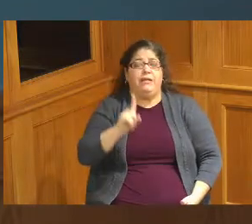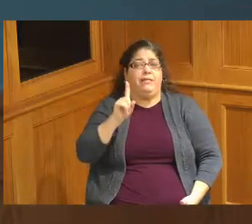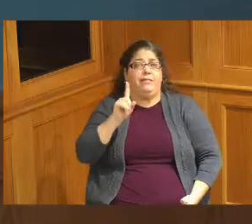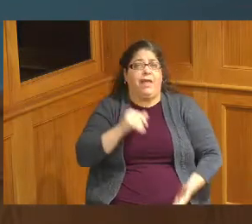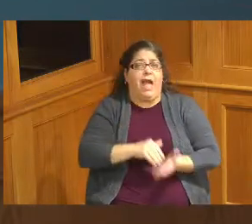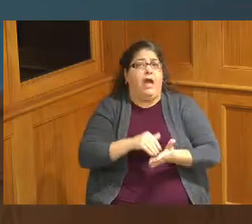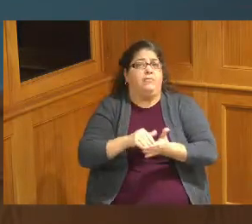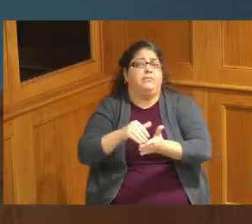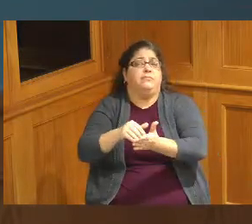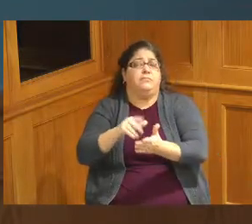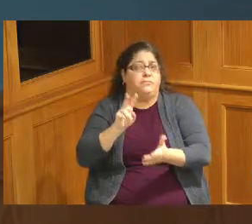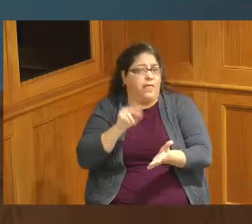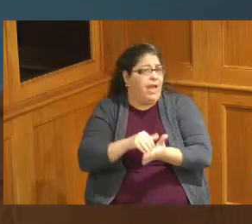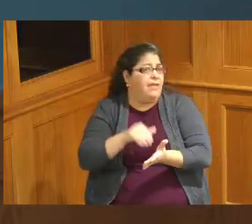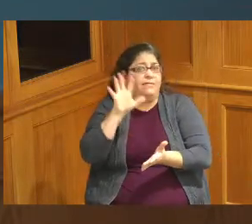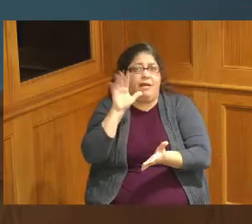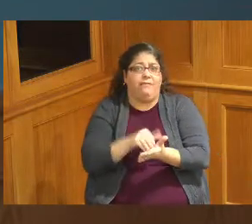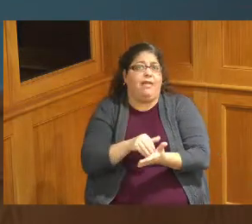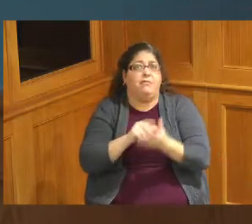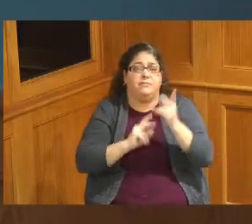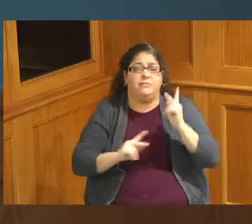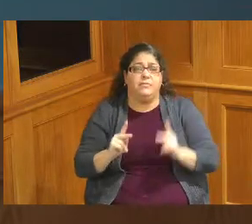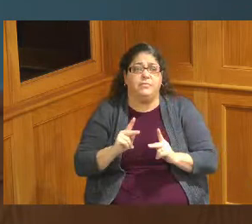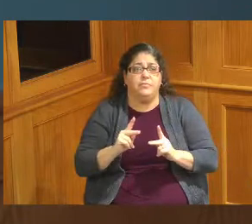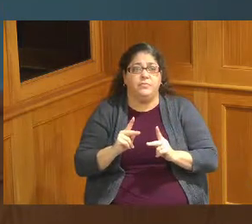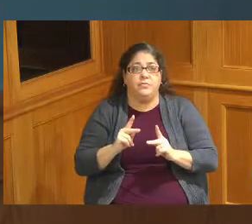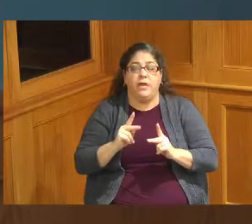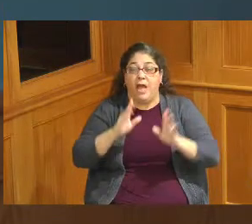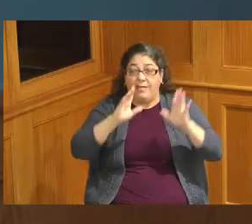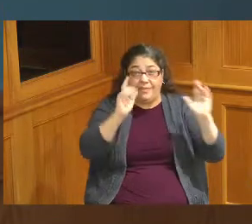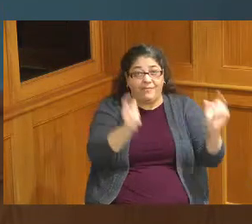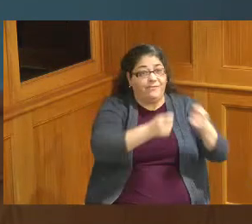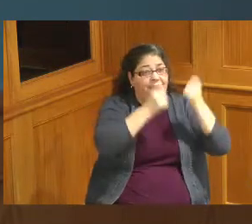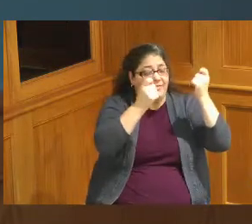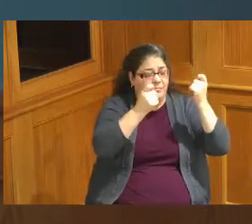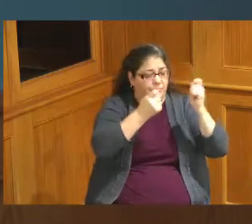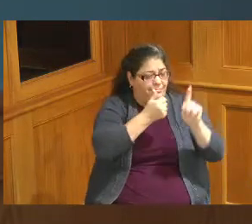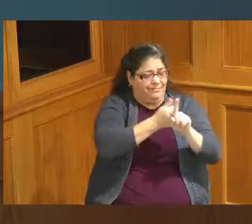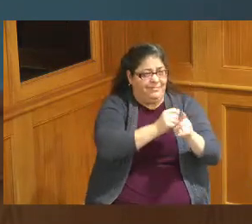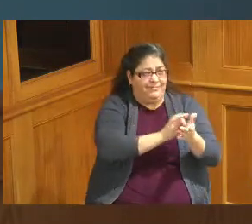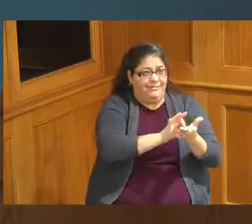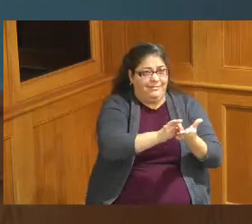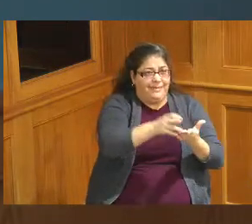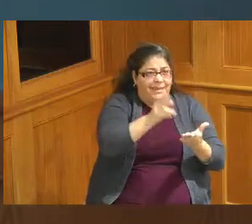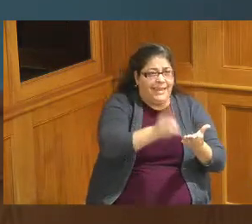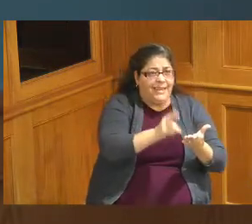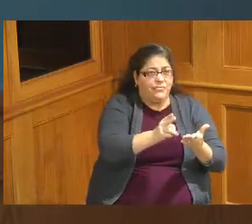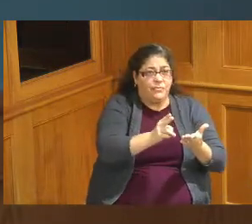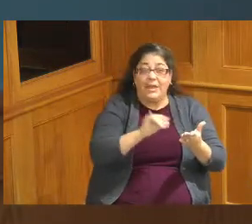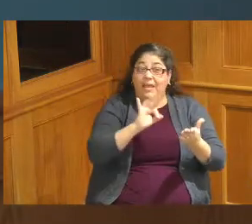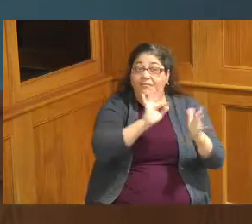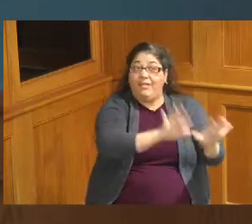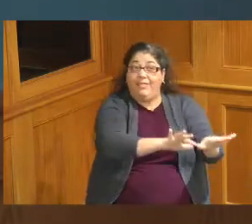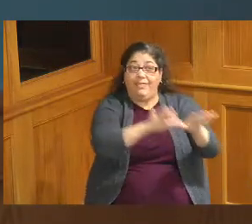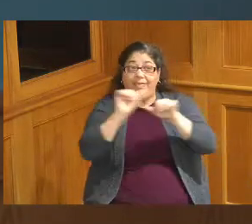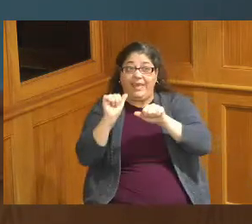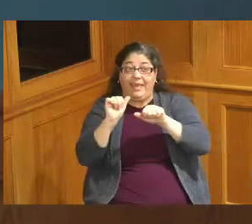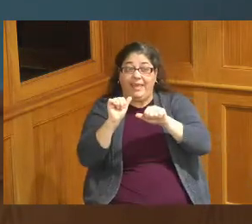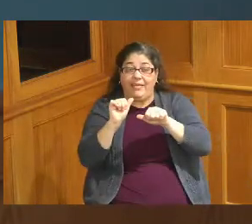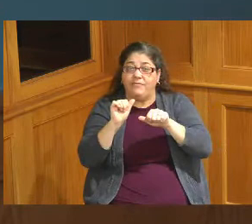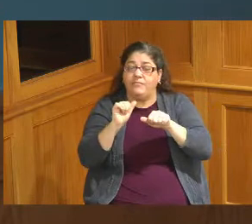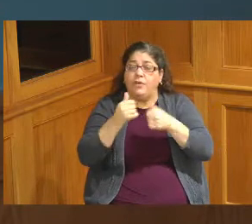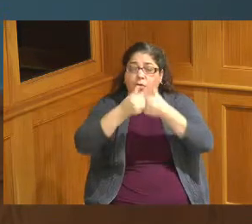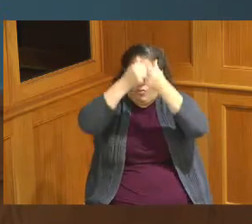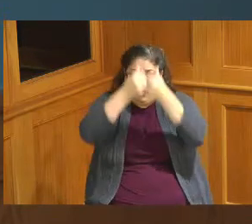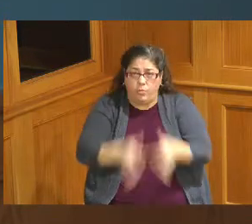and thousands of people, and the festival who has a track record. Now, if the festival was to leave, you lose this